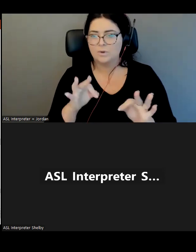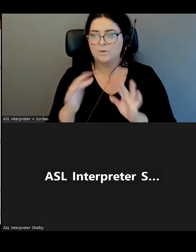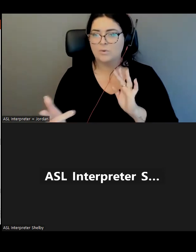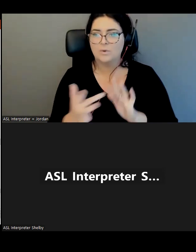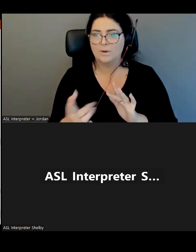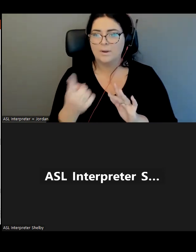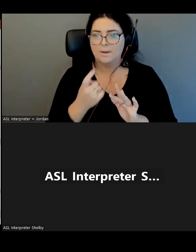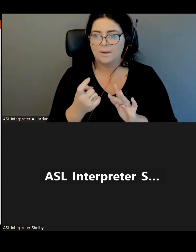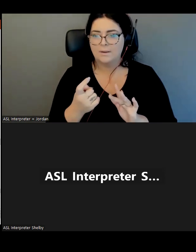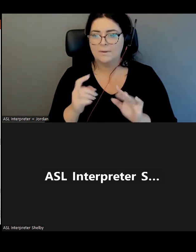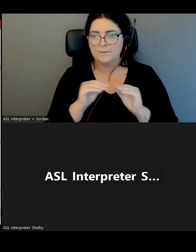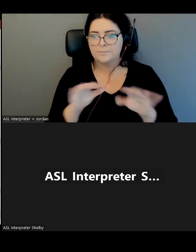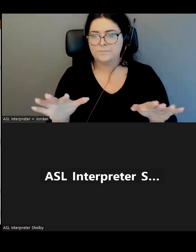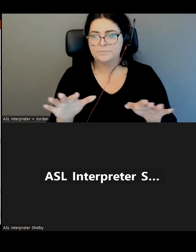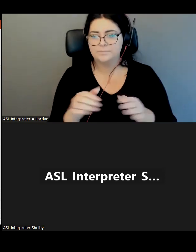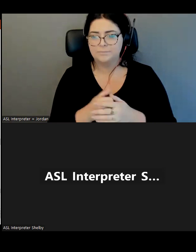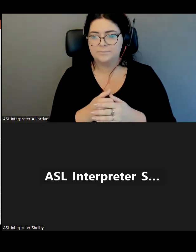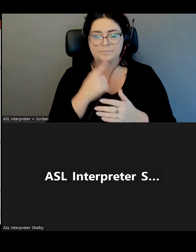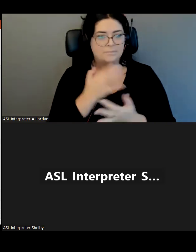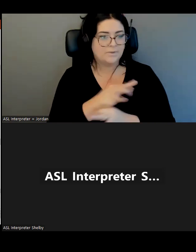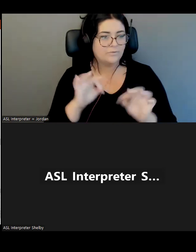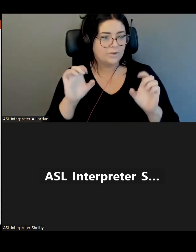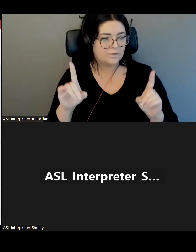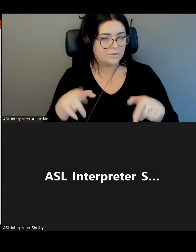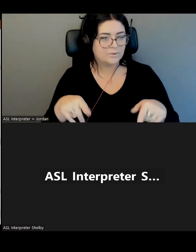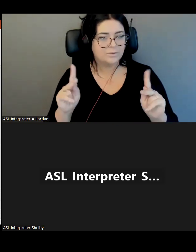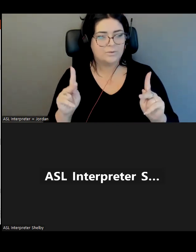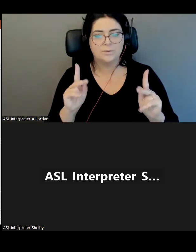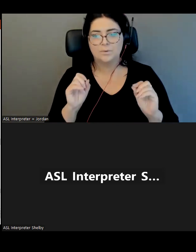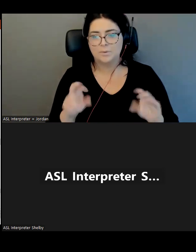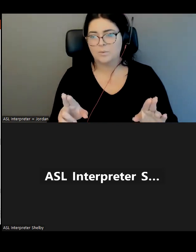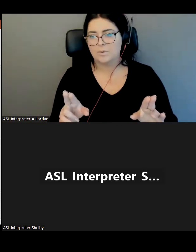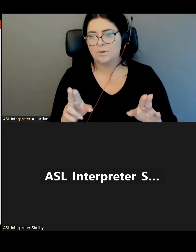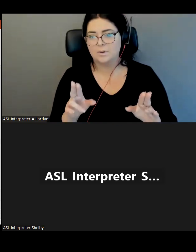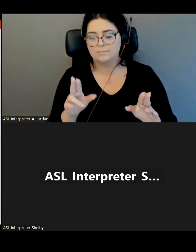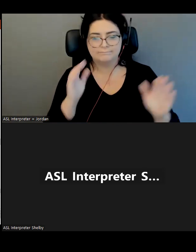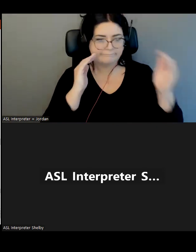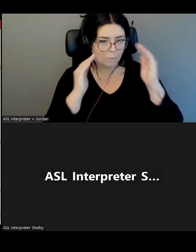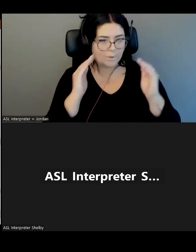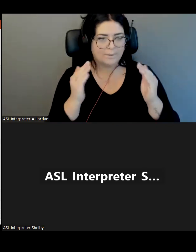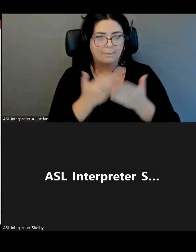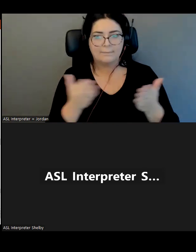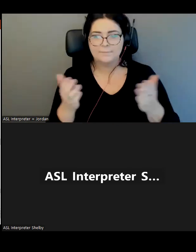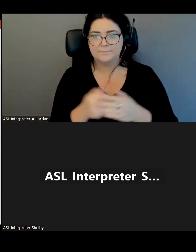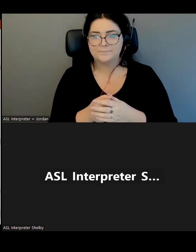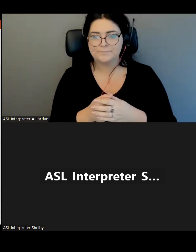send out might be free educational opportunities, or might be awareness